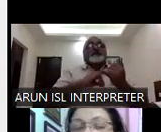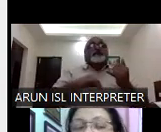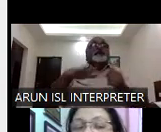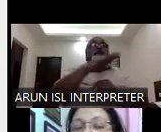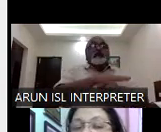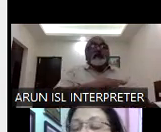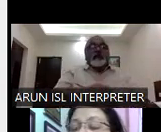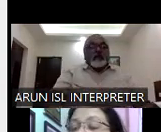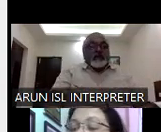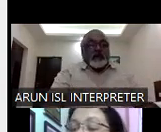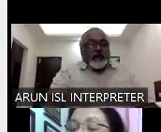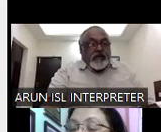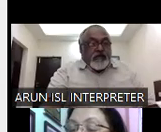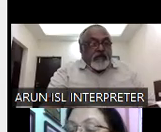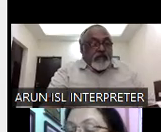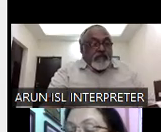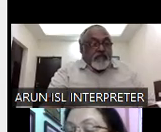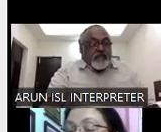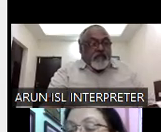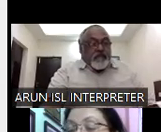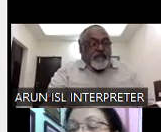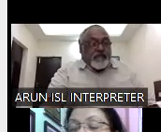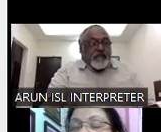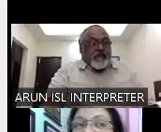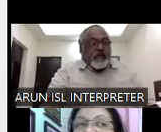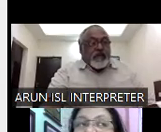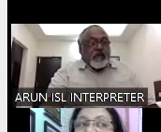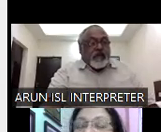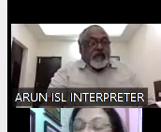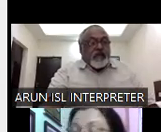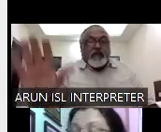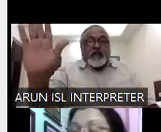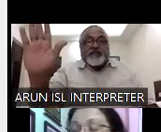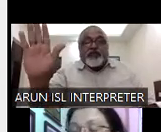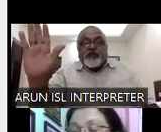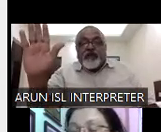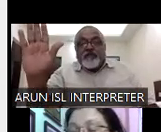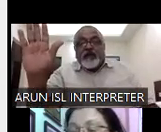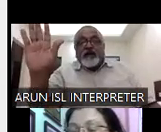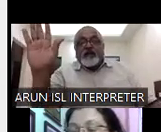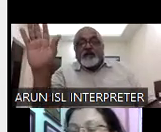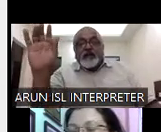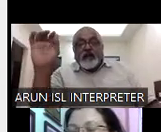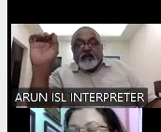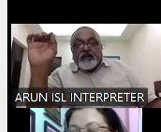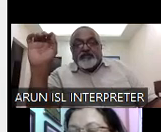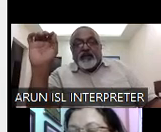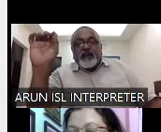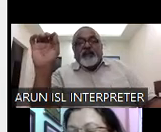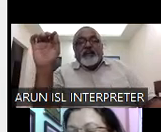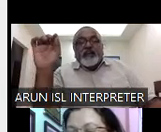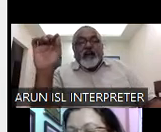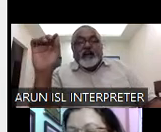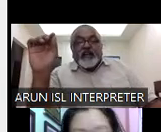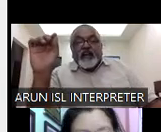disability, I would say. Now, what is the social construction of disability? It means the notion of disability. Ma'am, Yeah. I'm